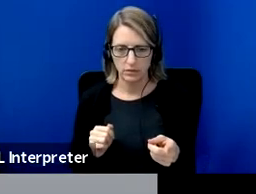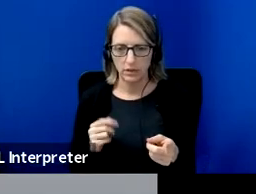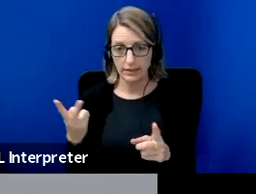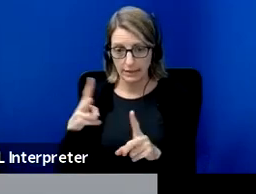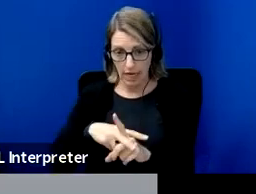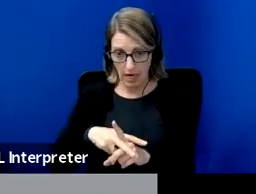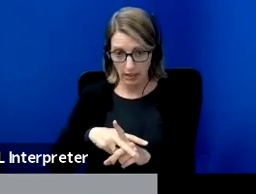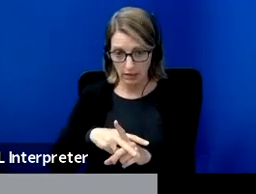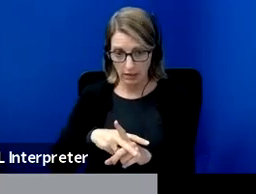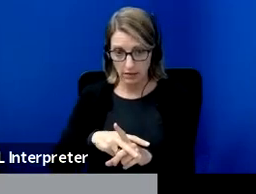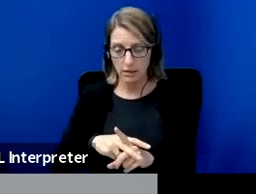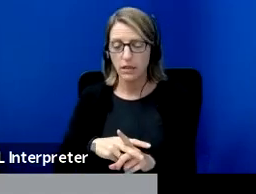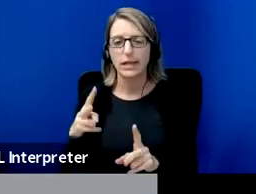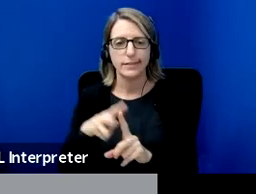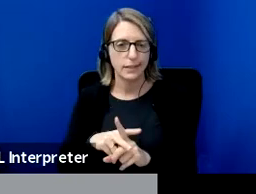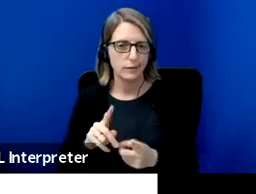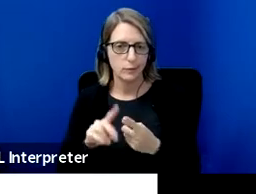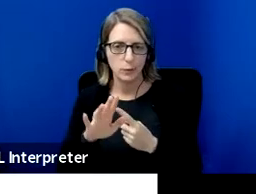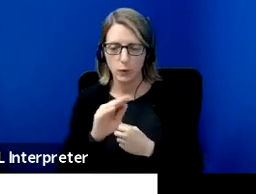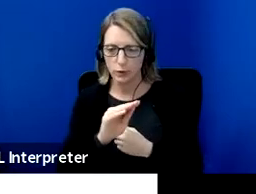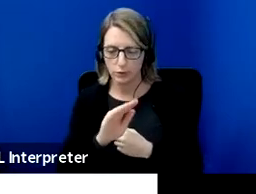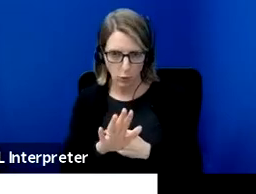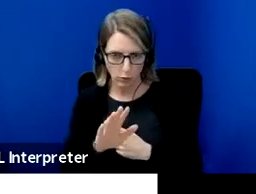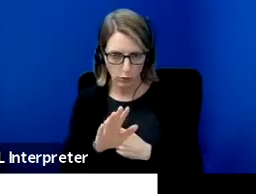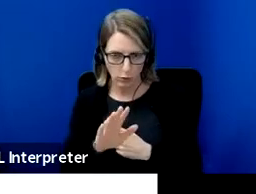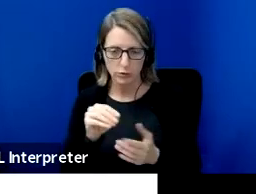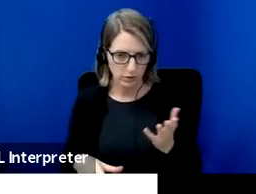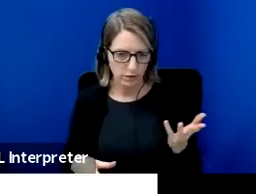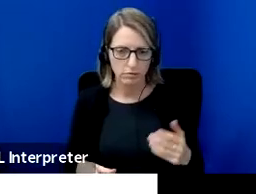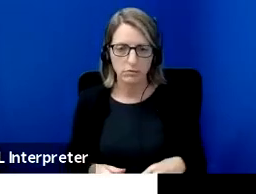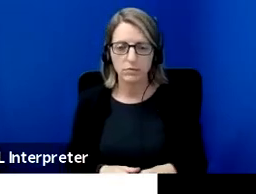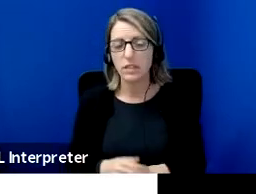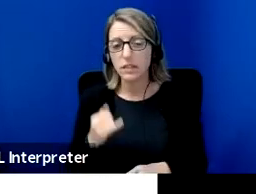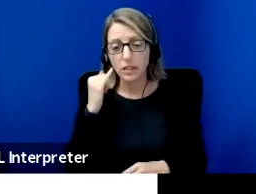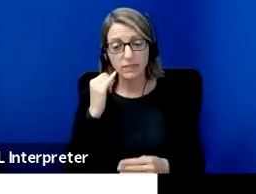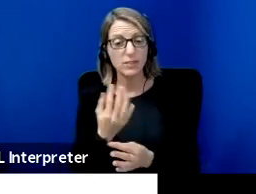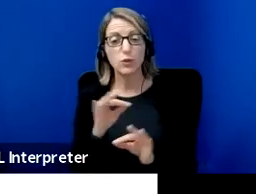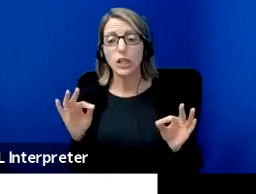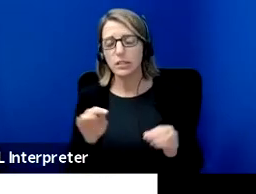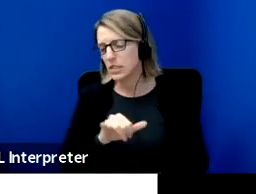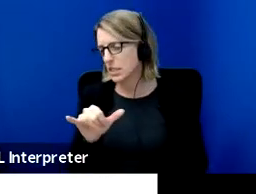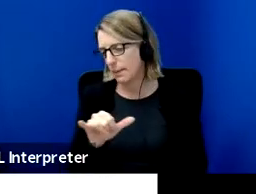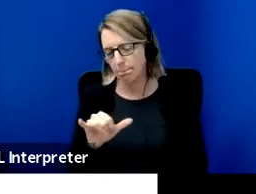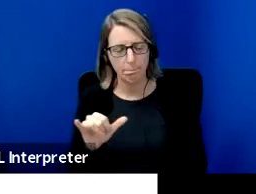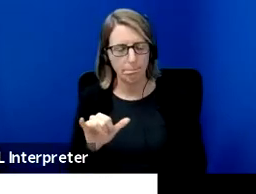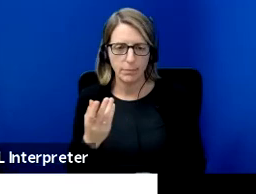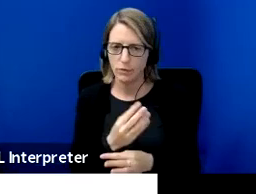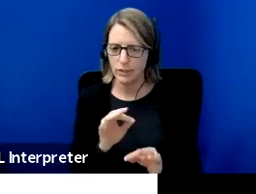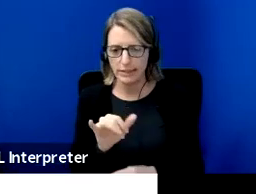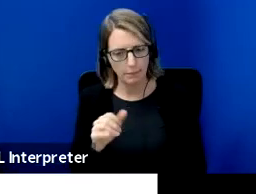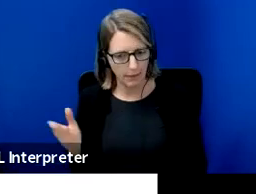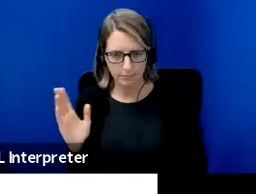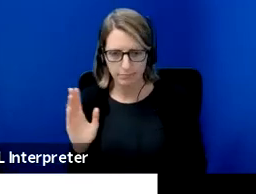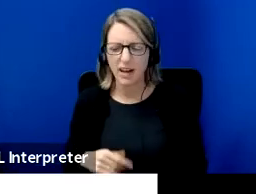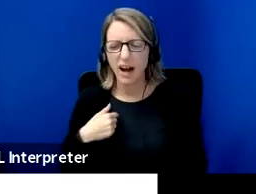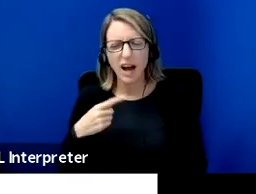assign and assign it to your students. If they're on the free version, it's the same thing. I believe the free